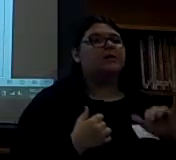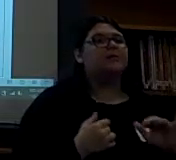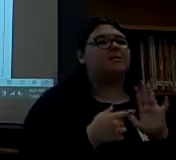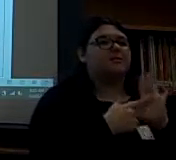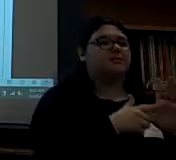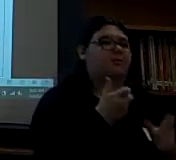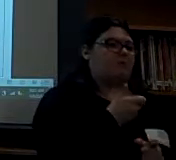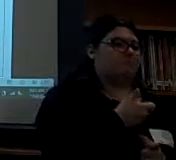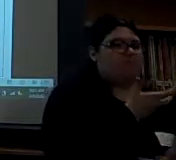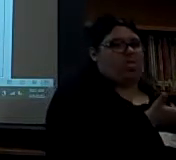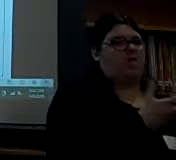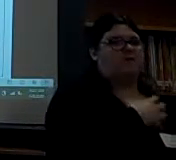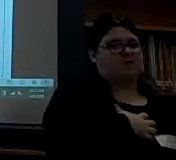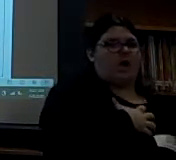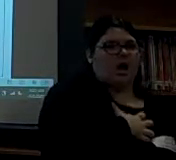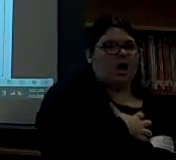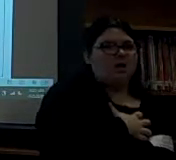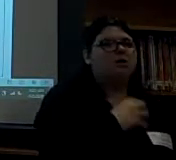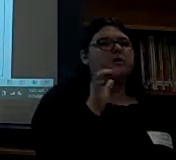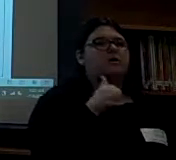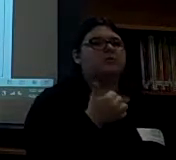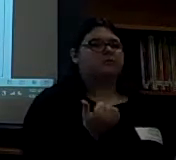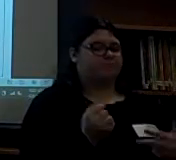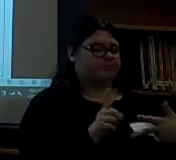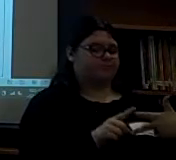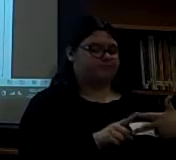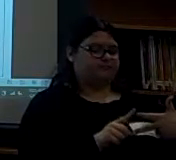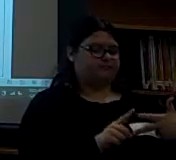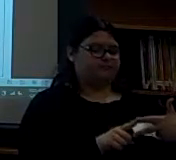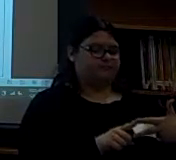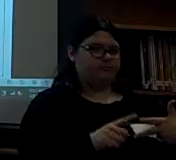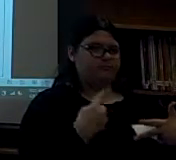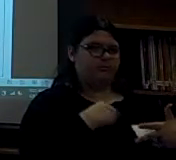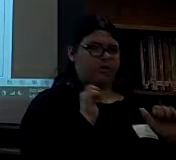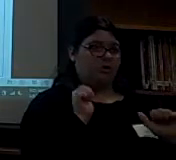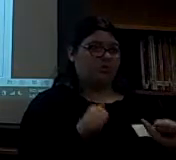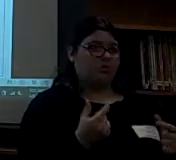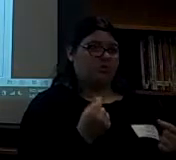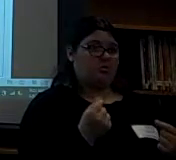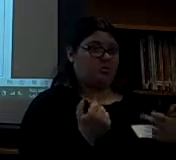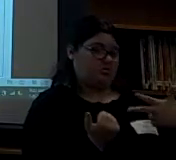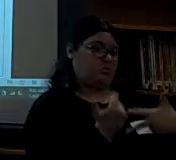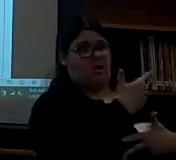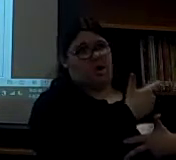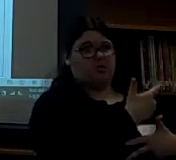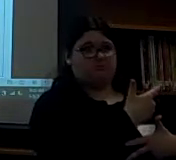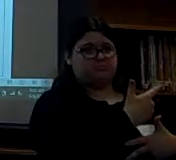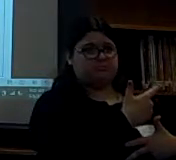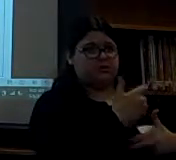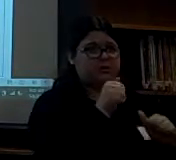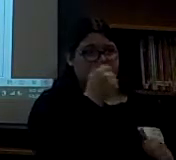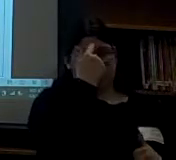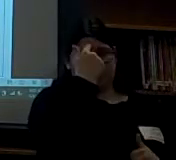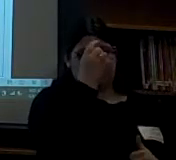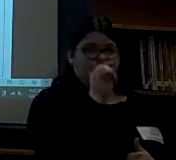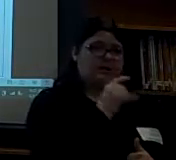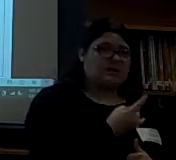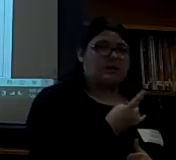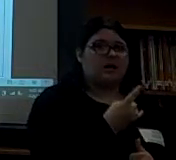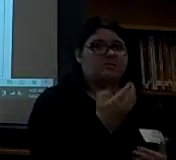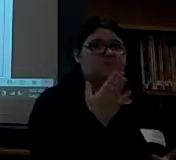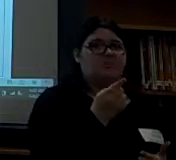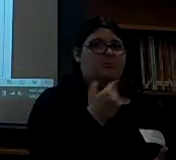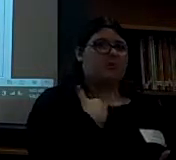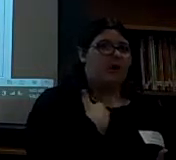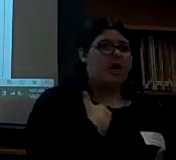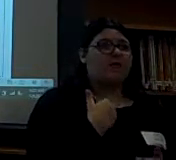out. Another thing that human beings do, though, and we can all do all three of these things, by the way, and you can think of a child that you